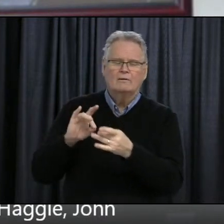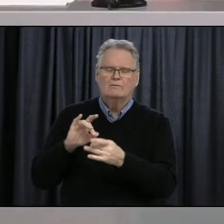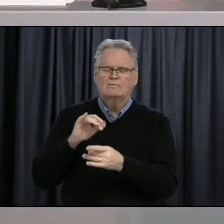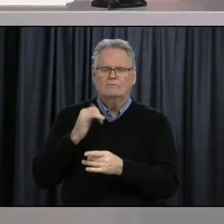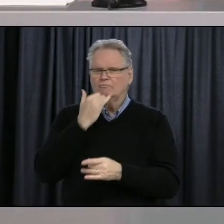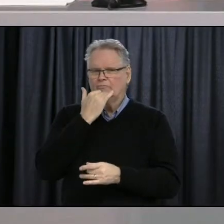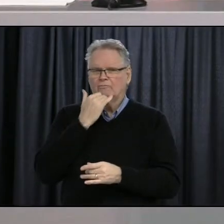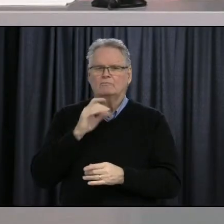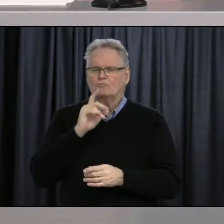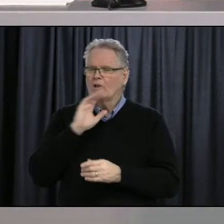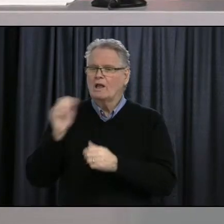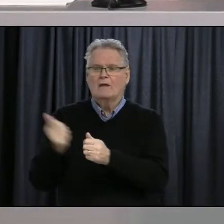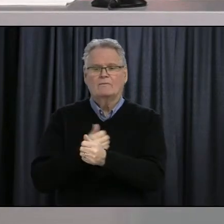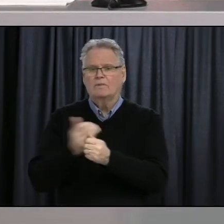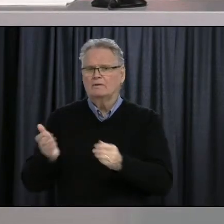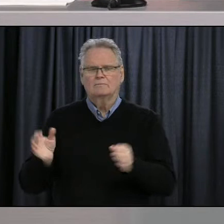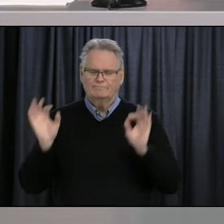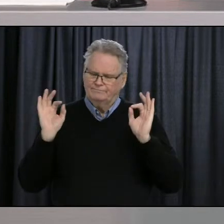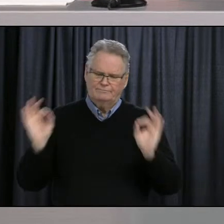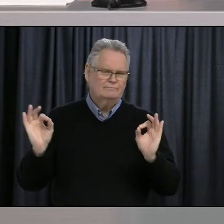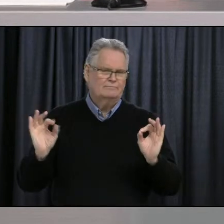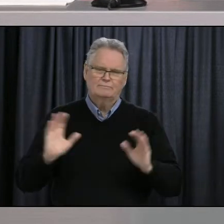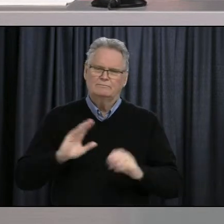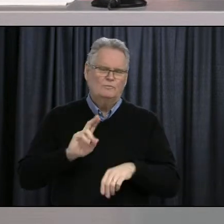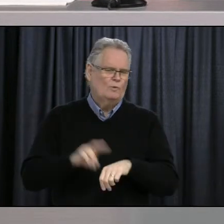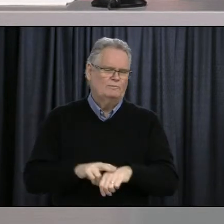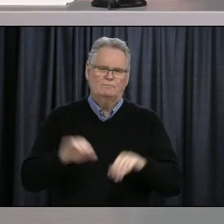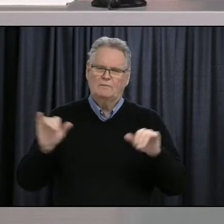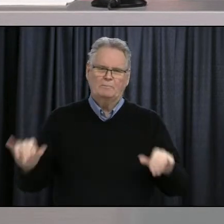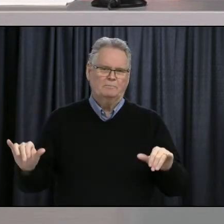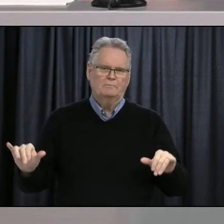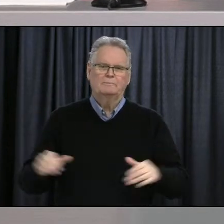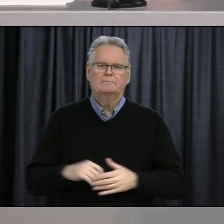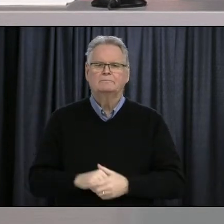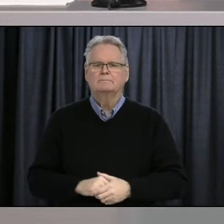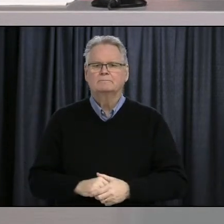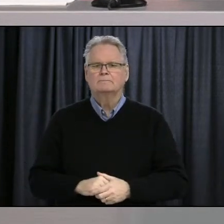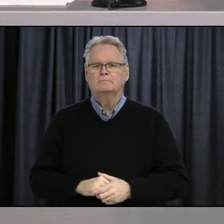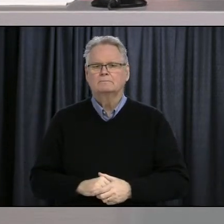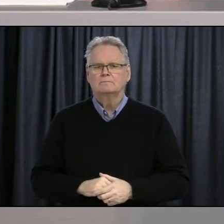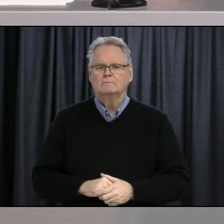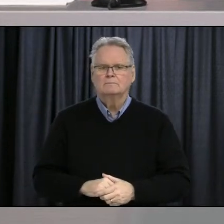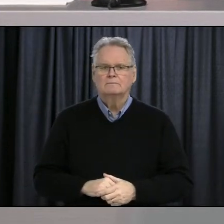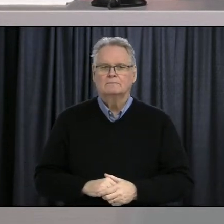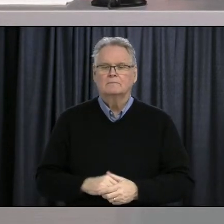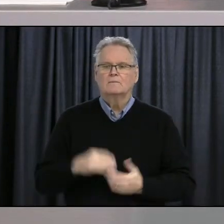Minister. Our next questions are from Brian Callahan with VOCM. Please go ahead.